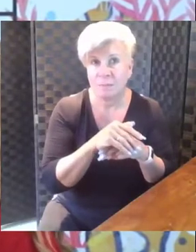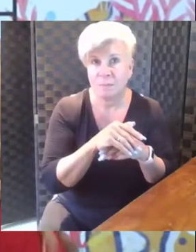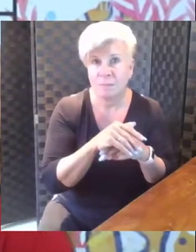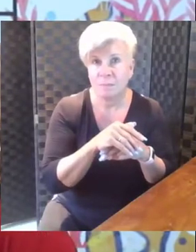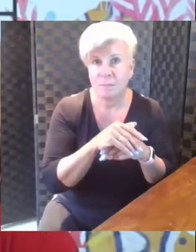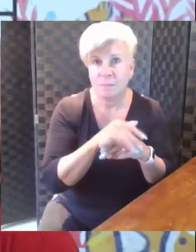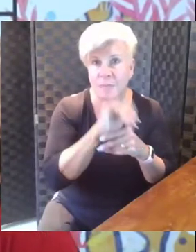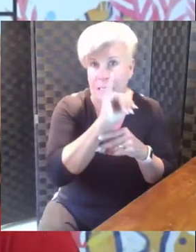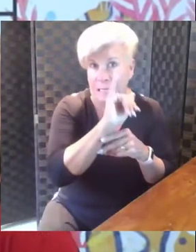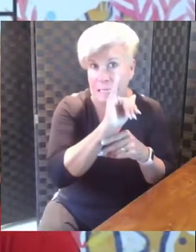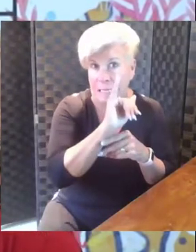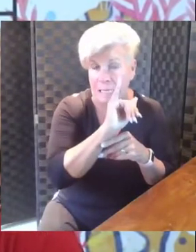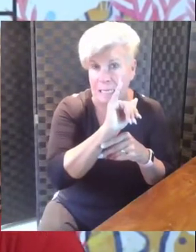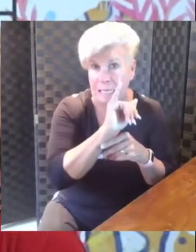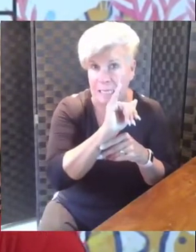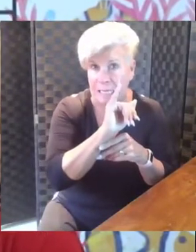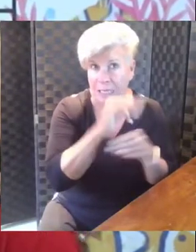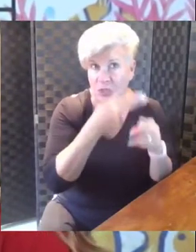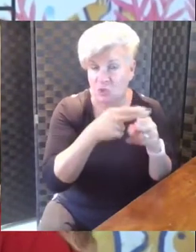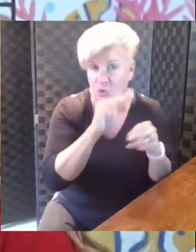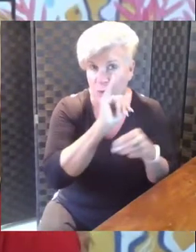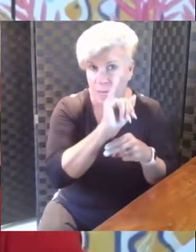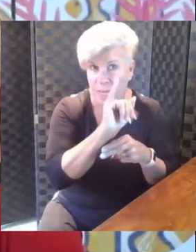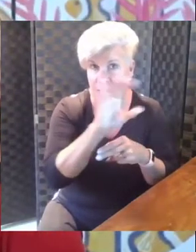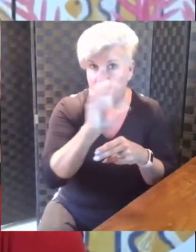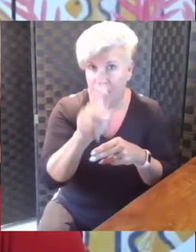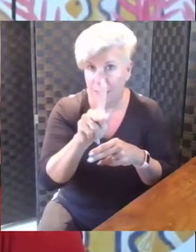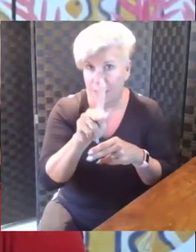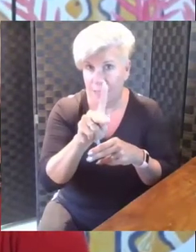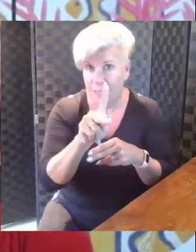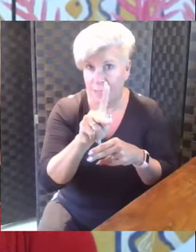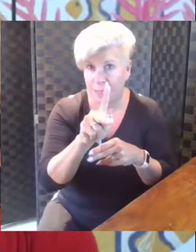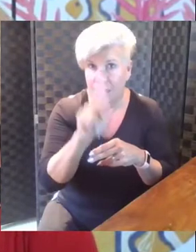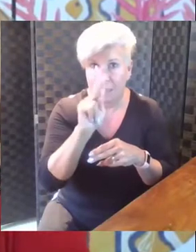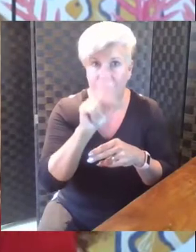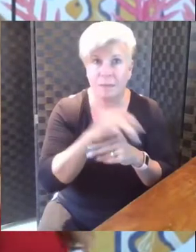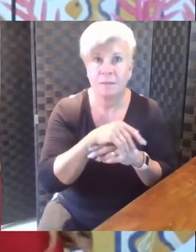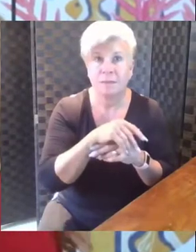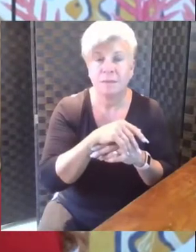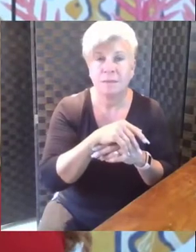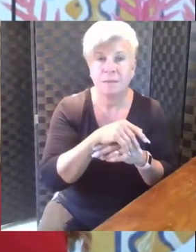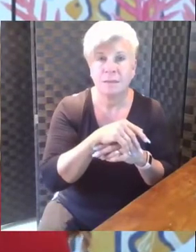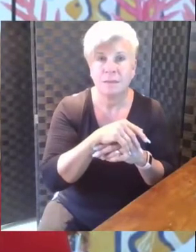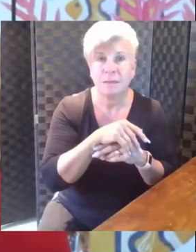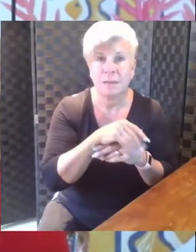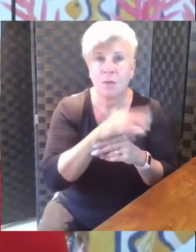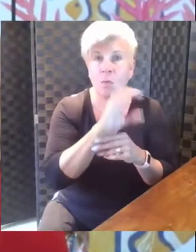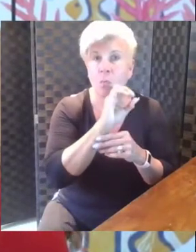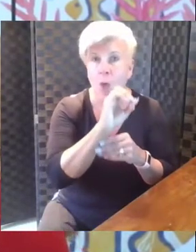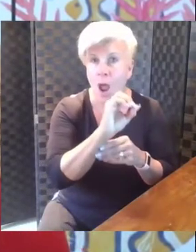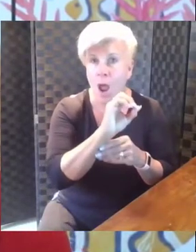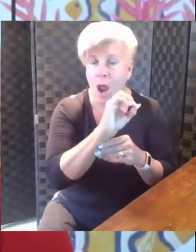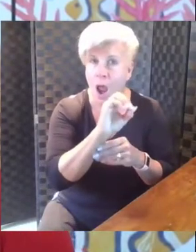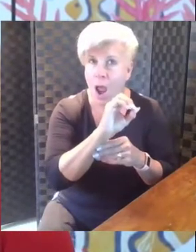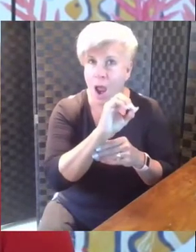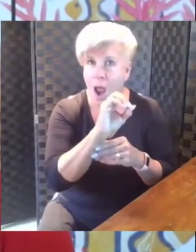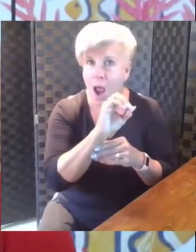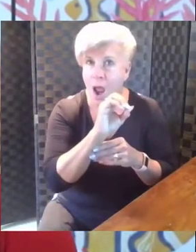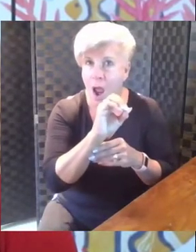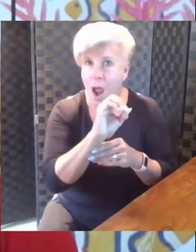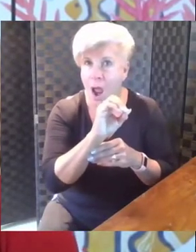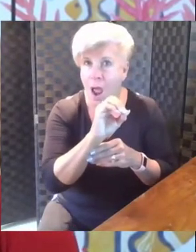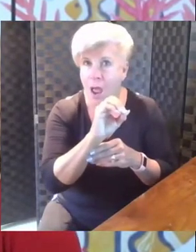ch, I, the short I, k, you'll have the CK. Or in a word like rock,